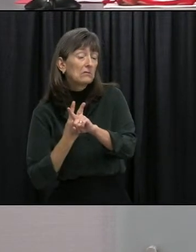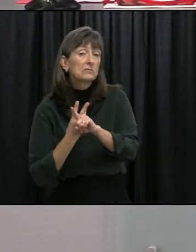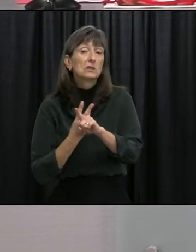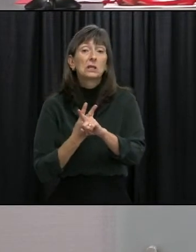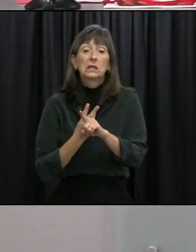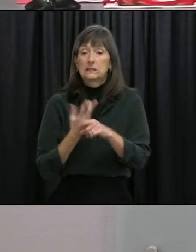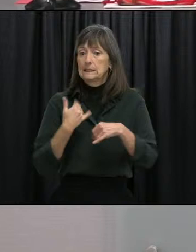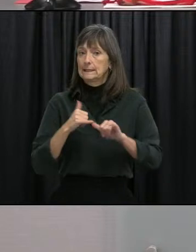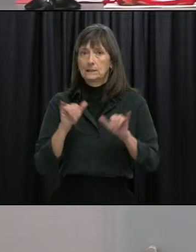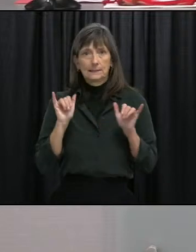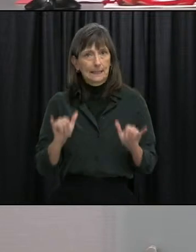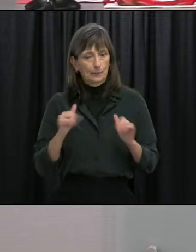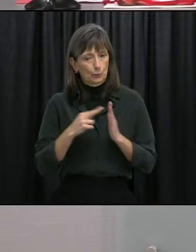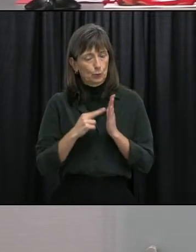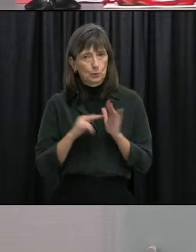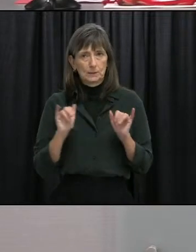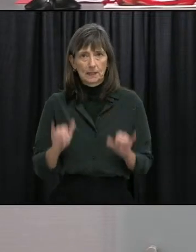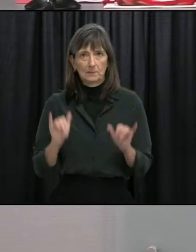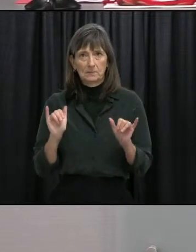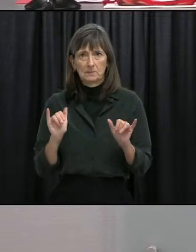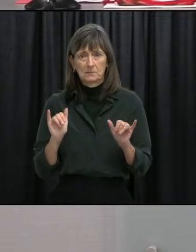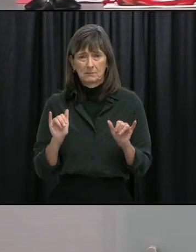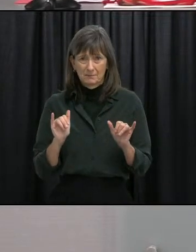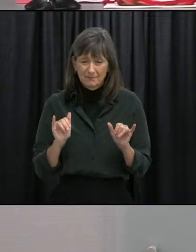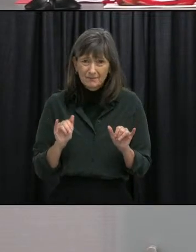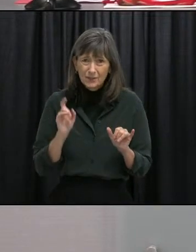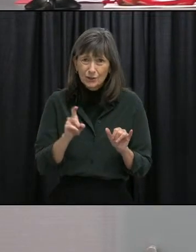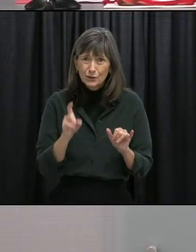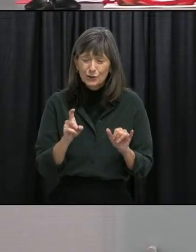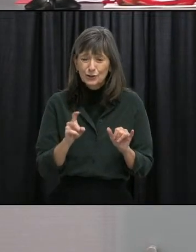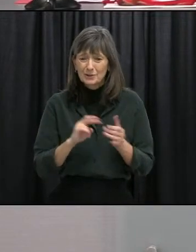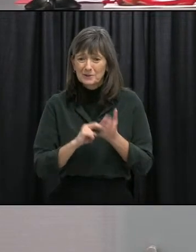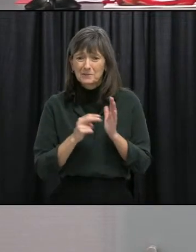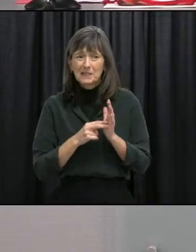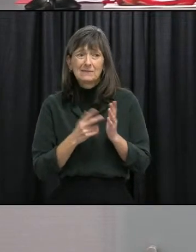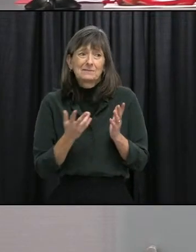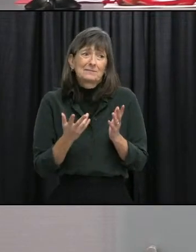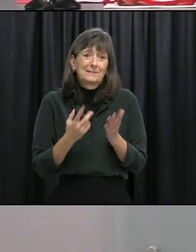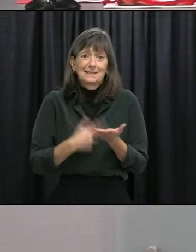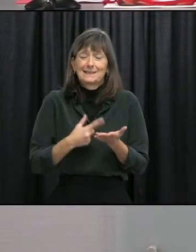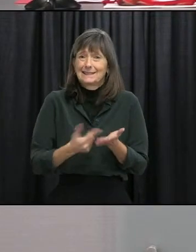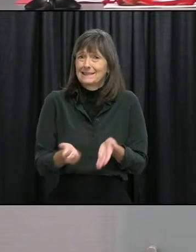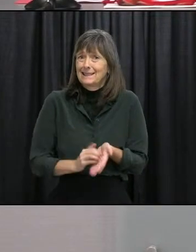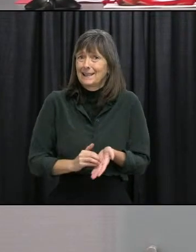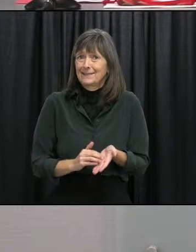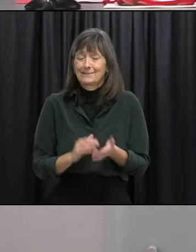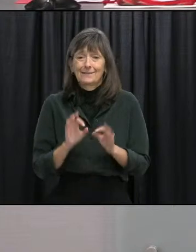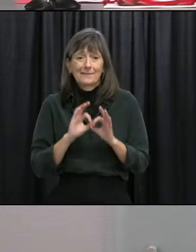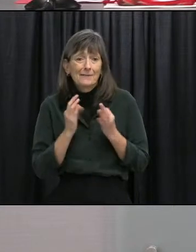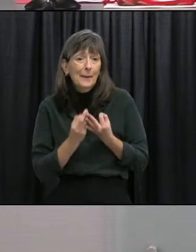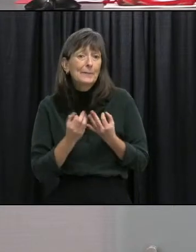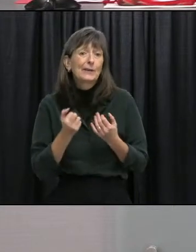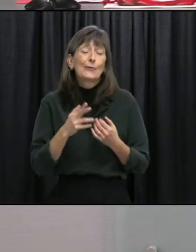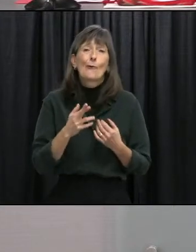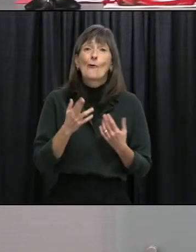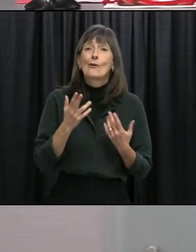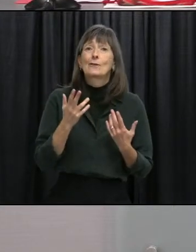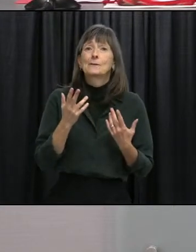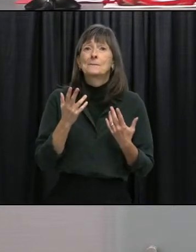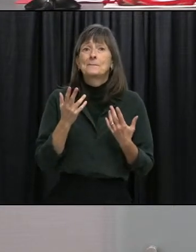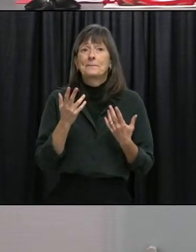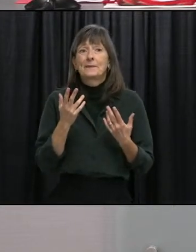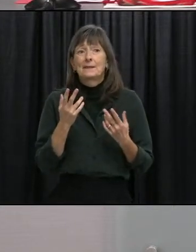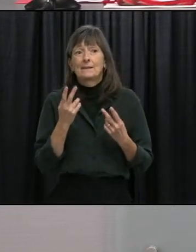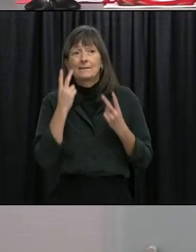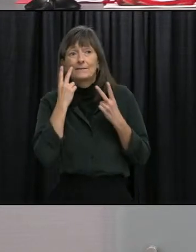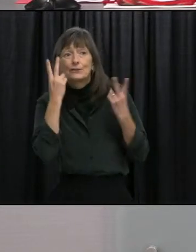are still in place, do we have to have a conversation about what casual travel means and when sort of family reunification and